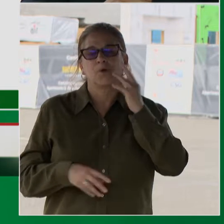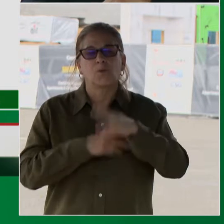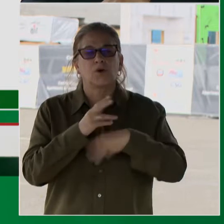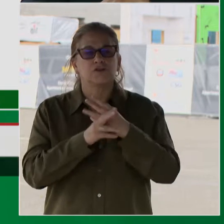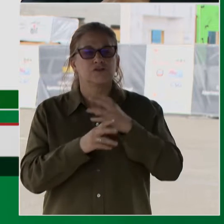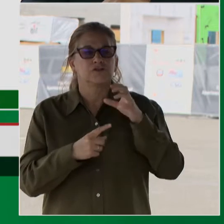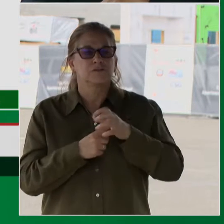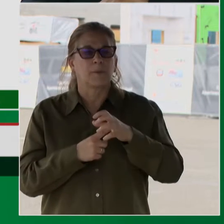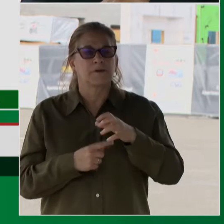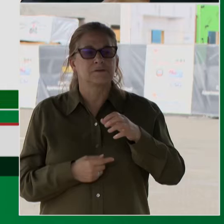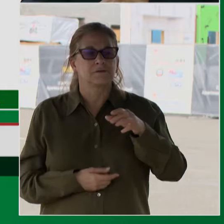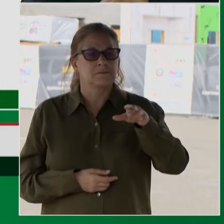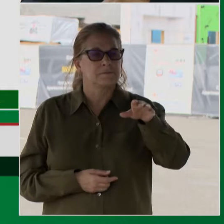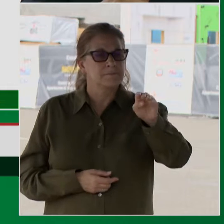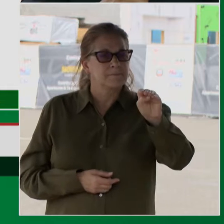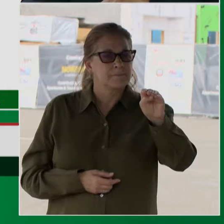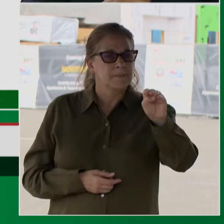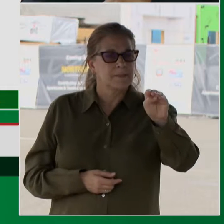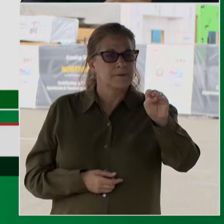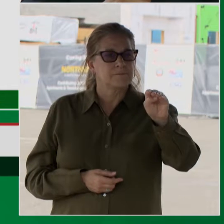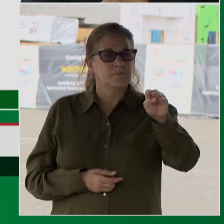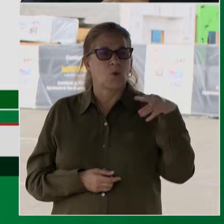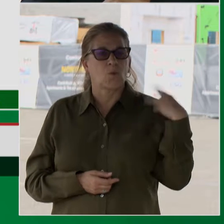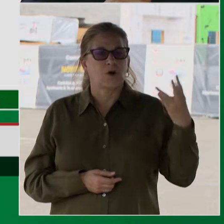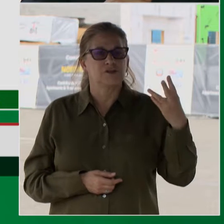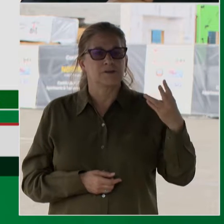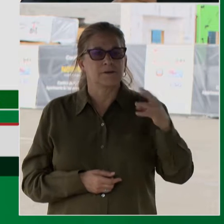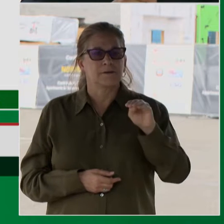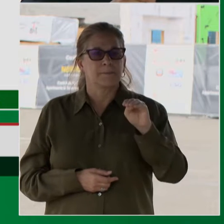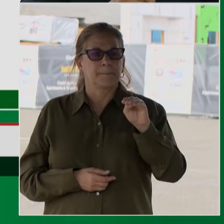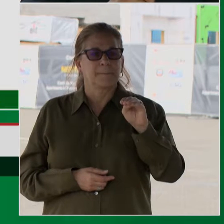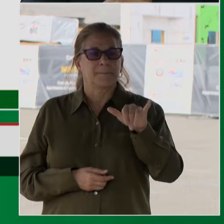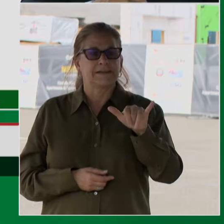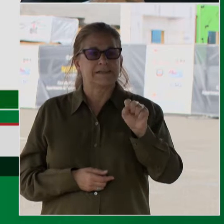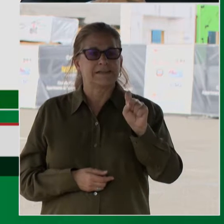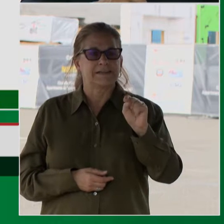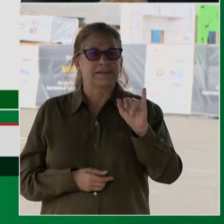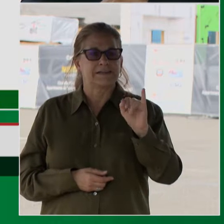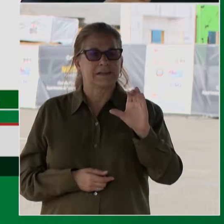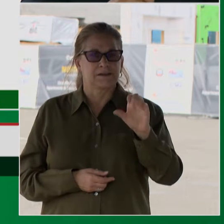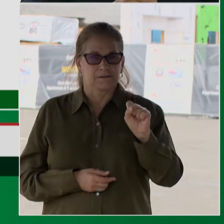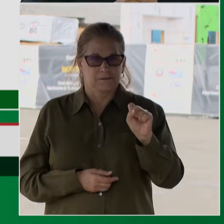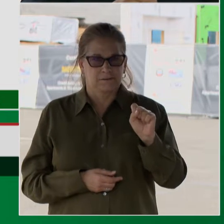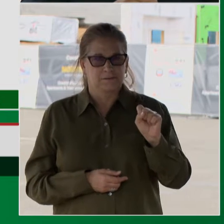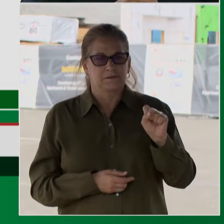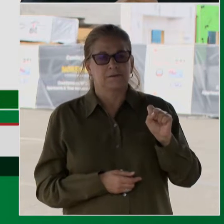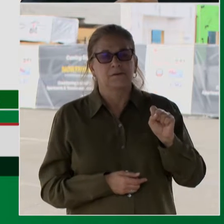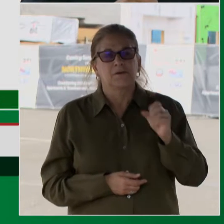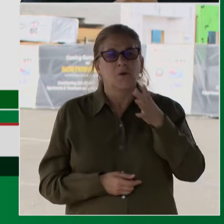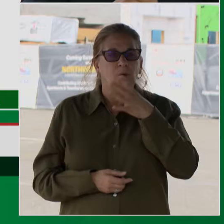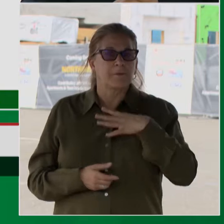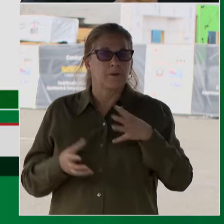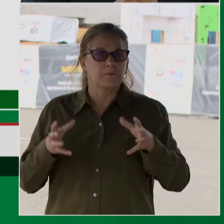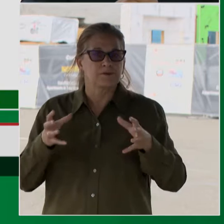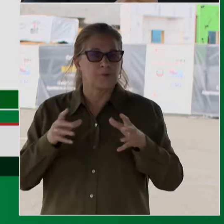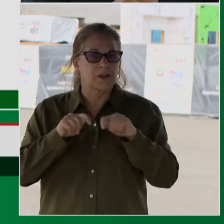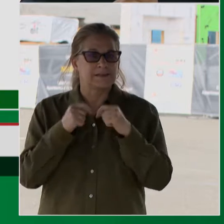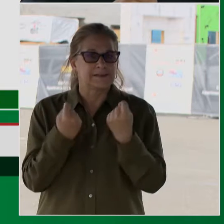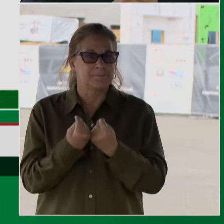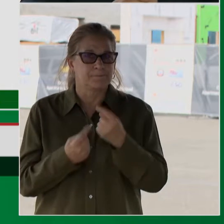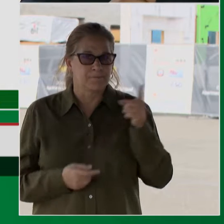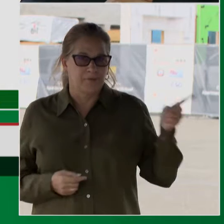over 200 fully leased, 80% affordable apartment units. And we broke ground just this year on 88 new